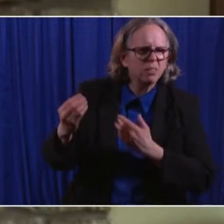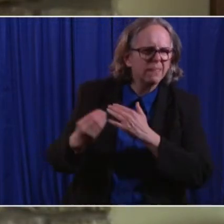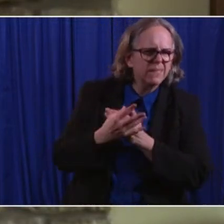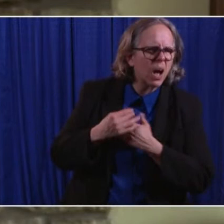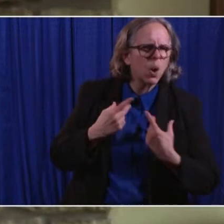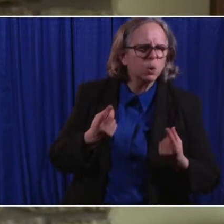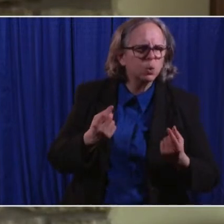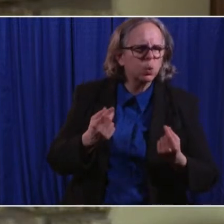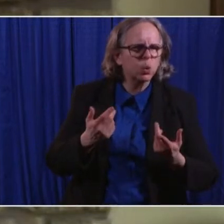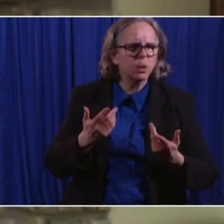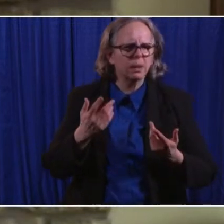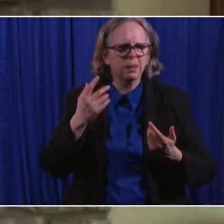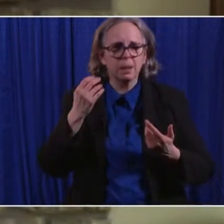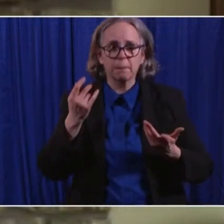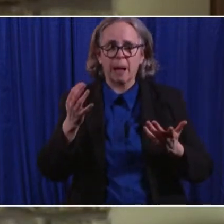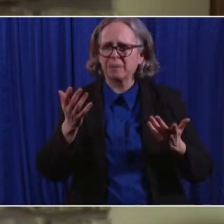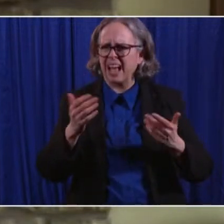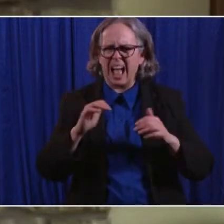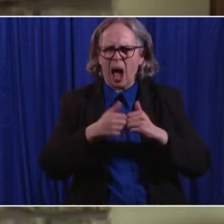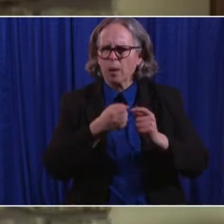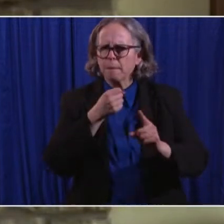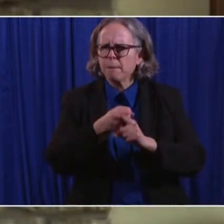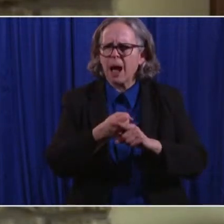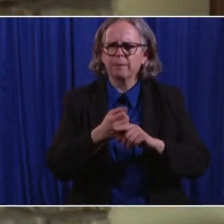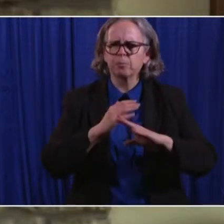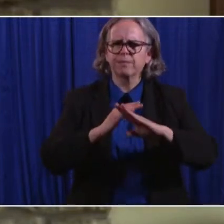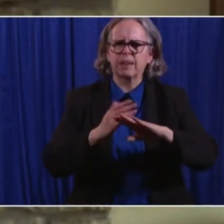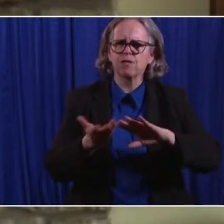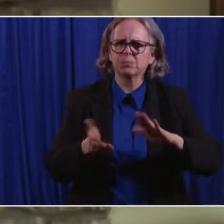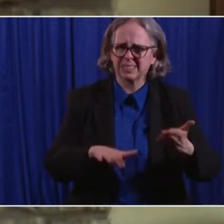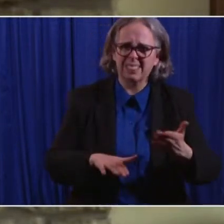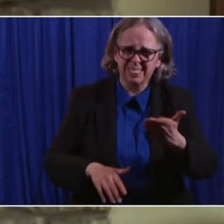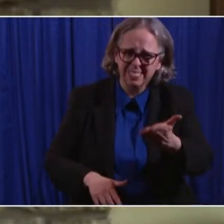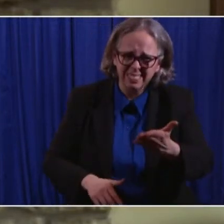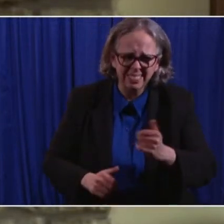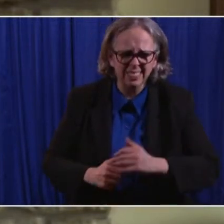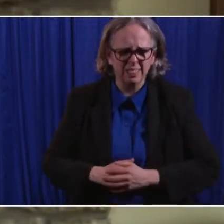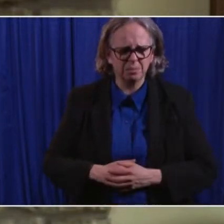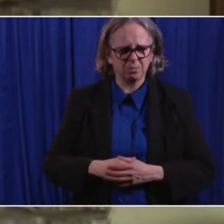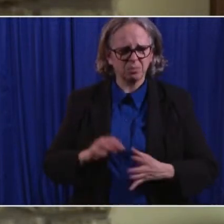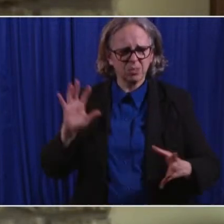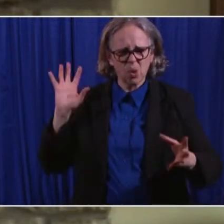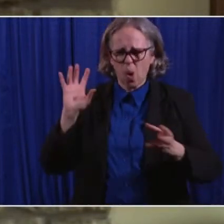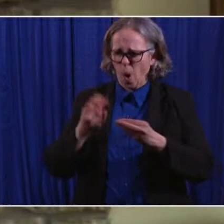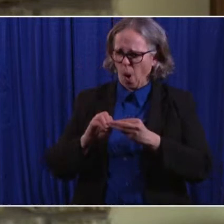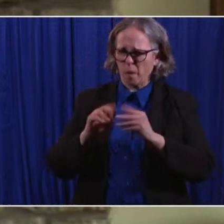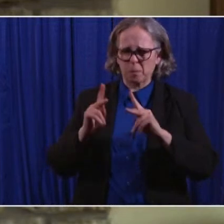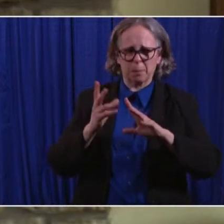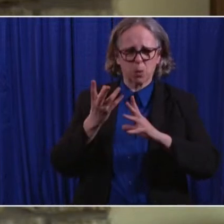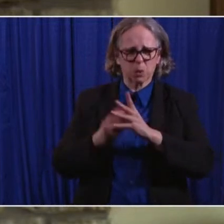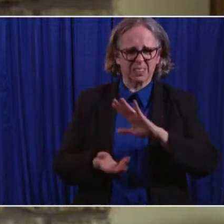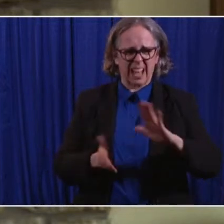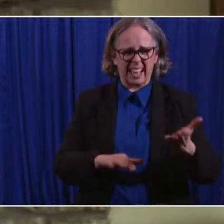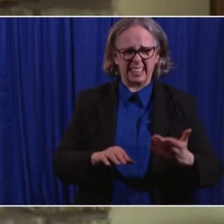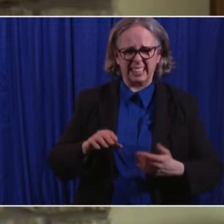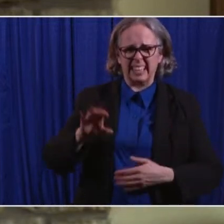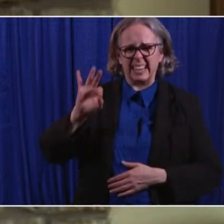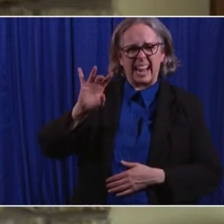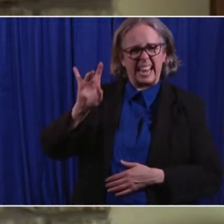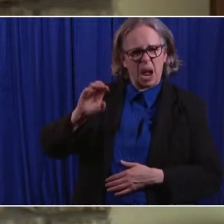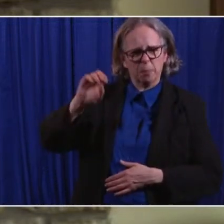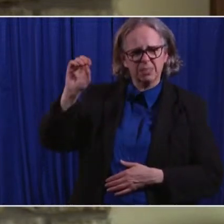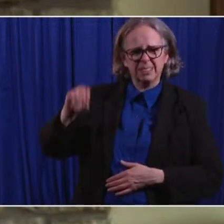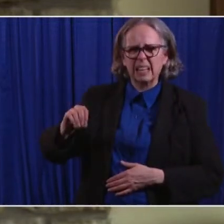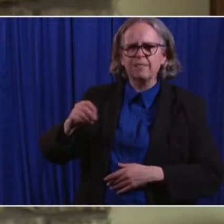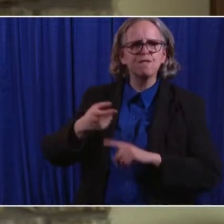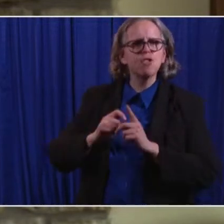deaths. 50 and above is about 98% of the deaths that have occurred. So 98% of the deaths in the state of